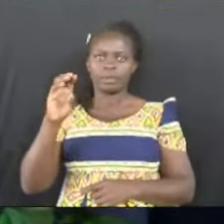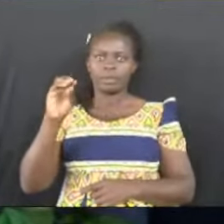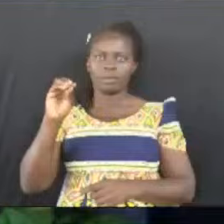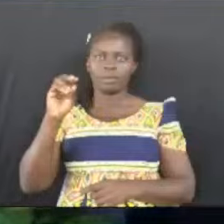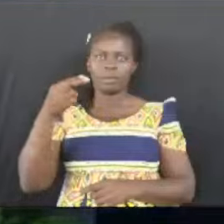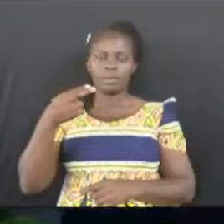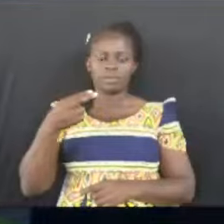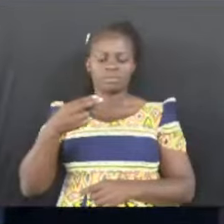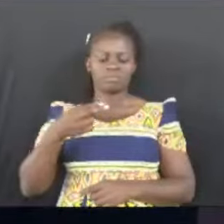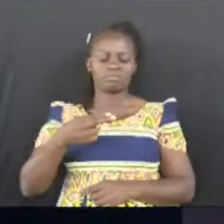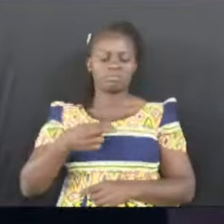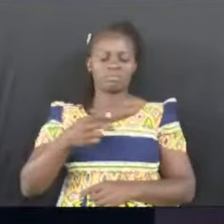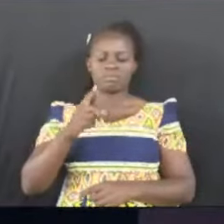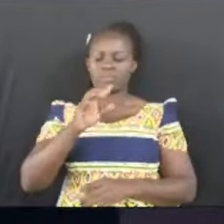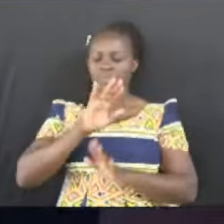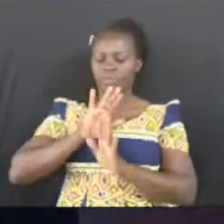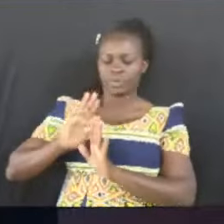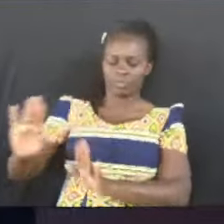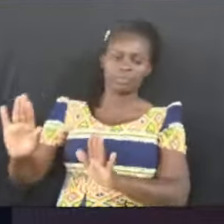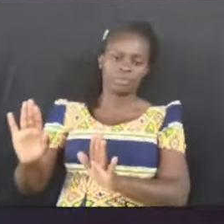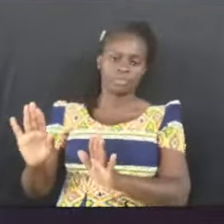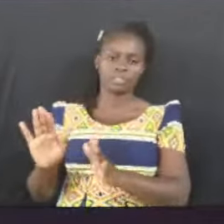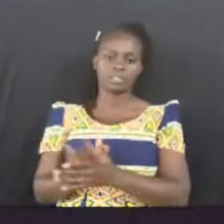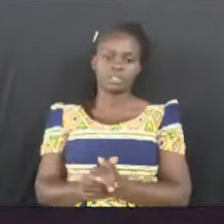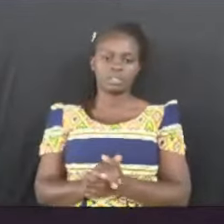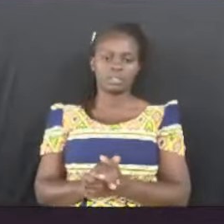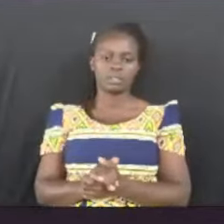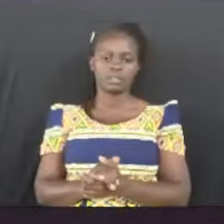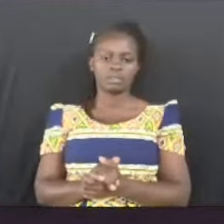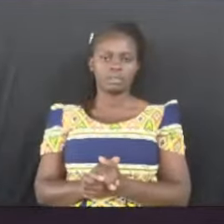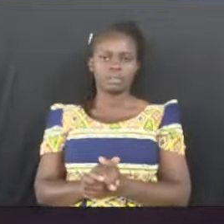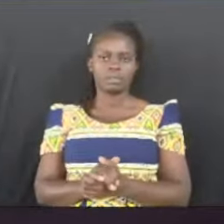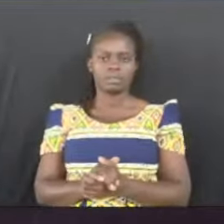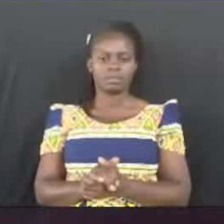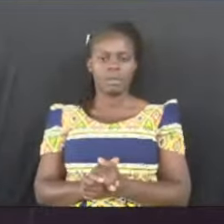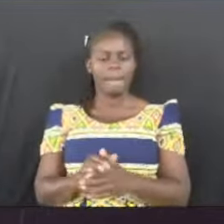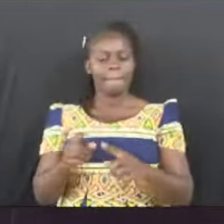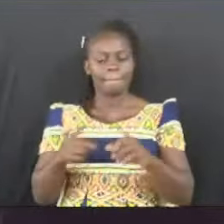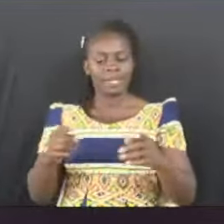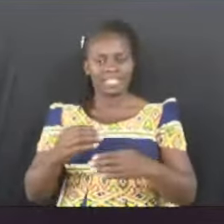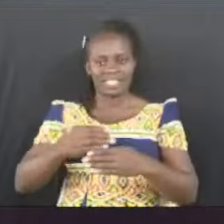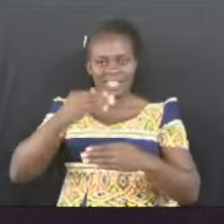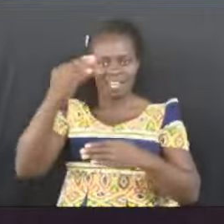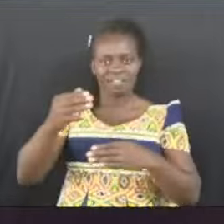So the 10 plagues, and after the 10 plagues, last plagues,